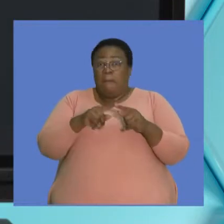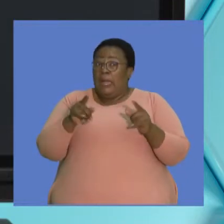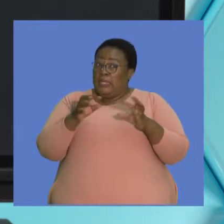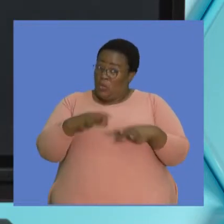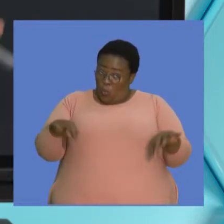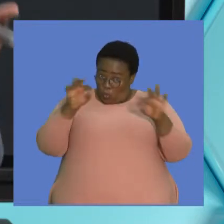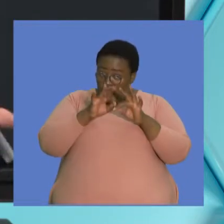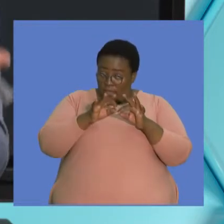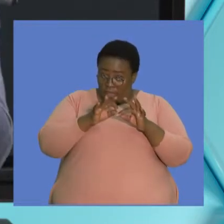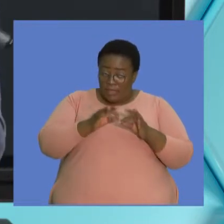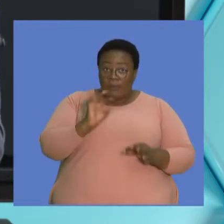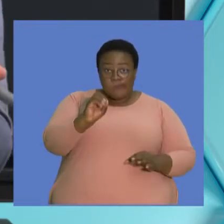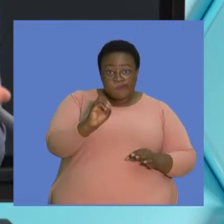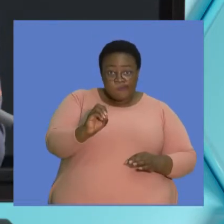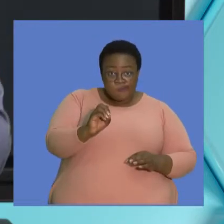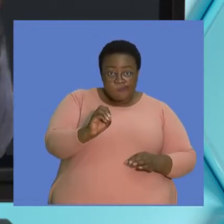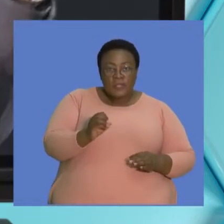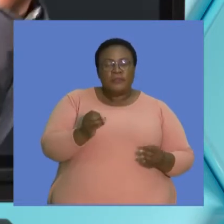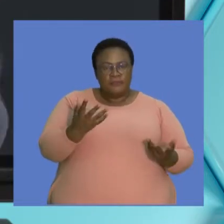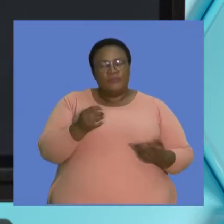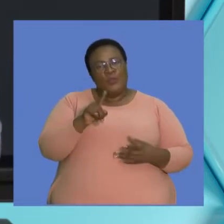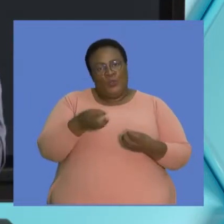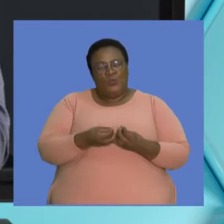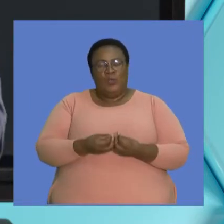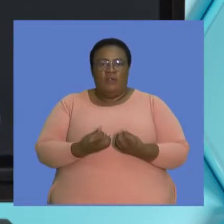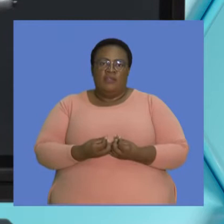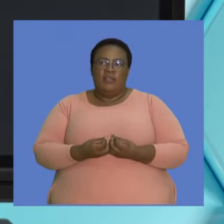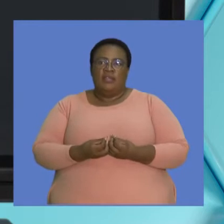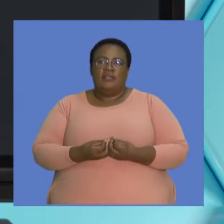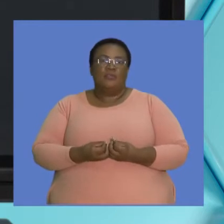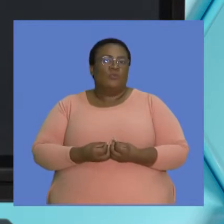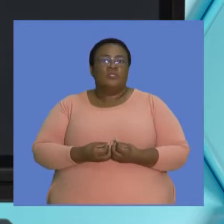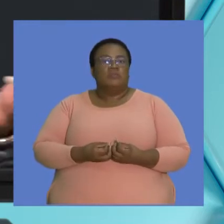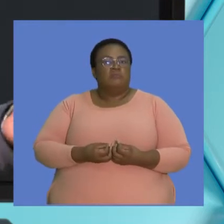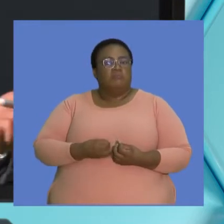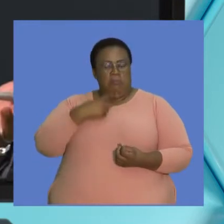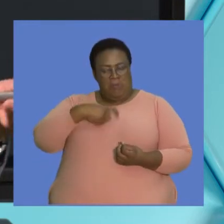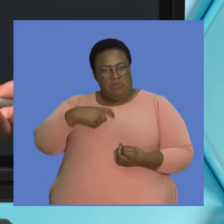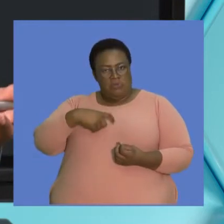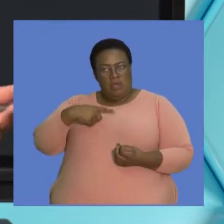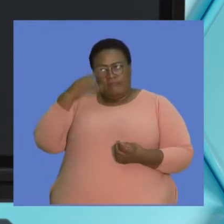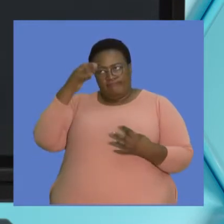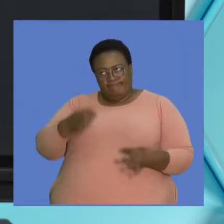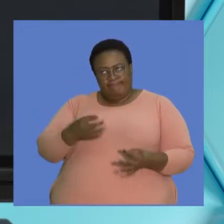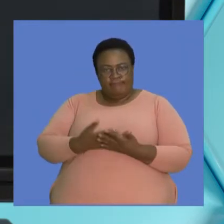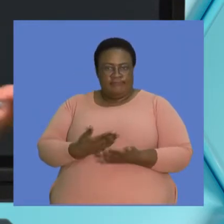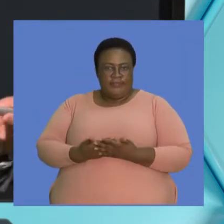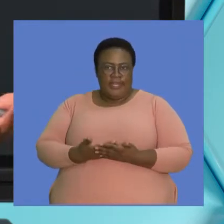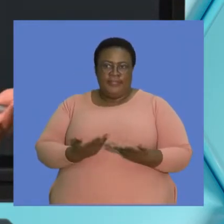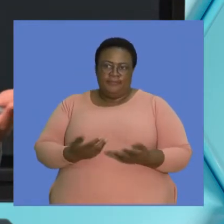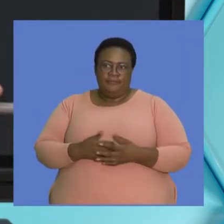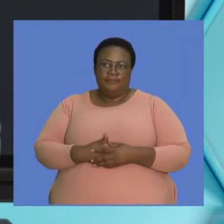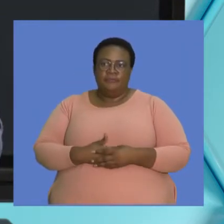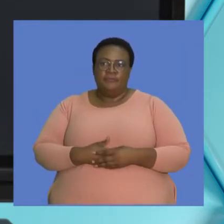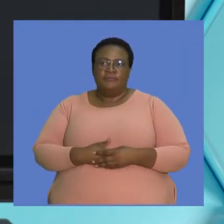really worth it at that point. So it's one of those things that it's an individual perspective and it's an